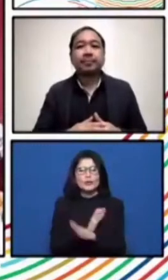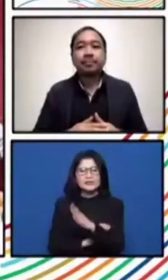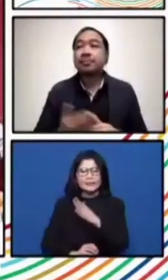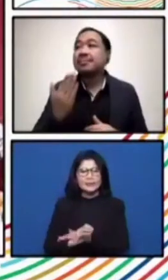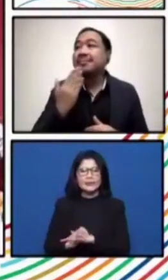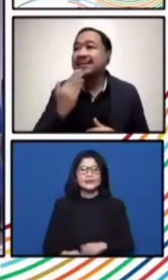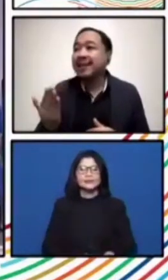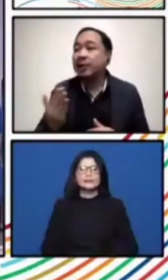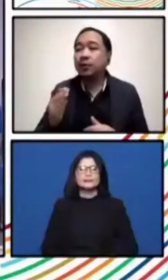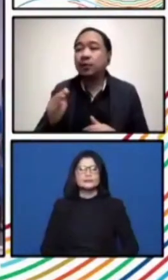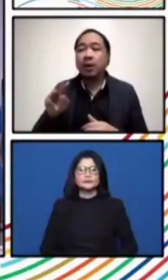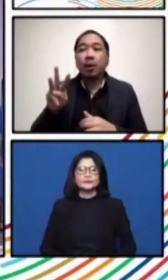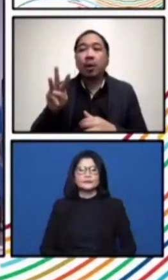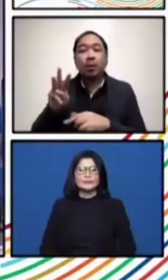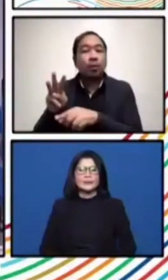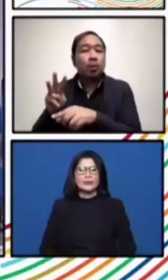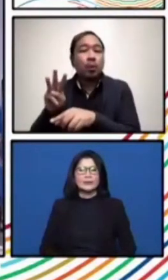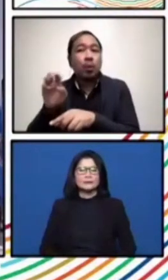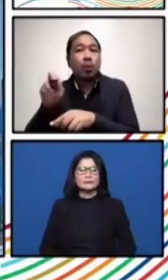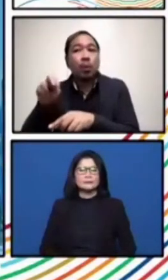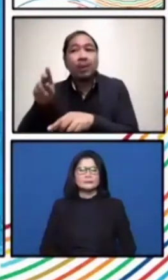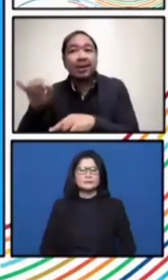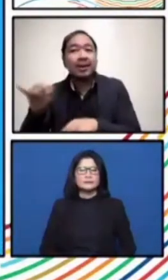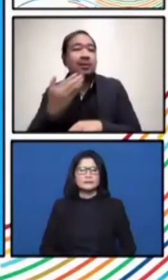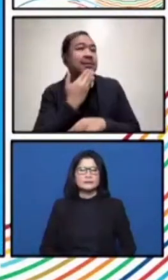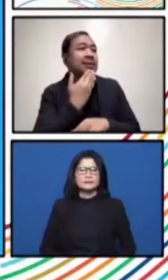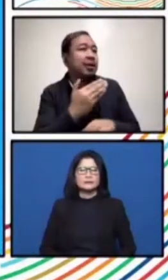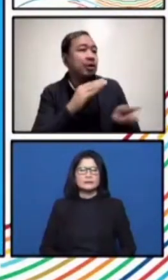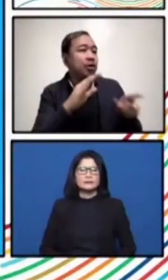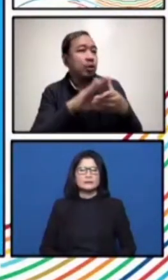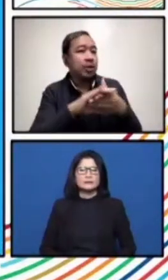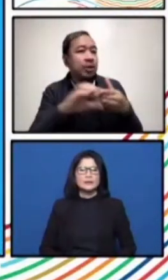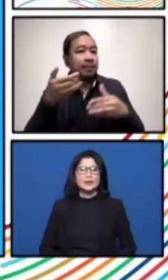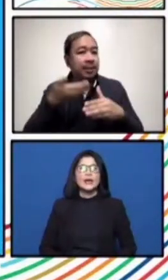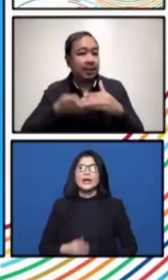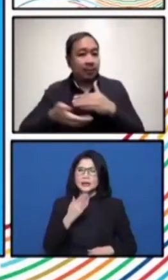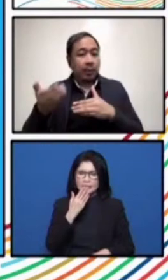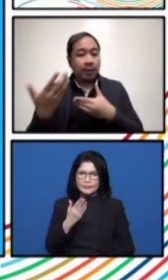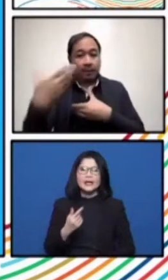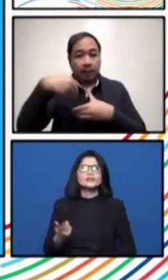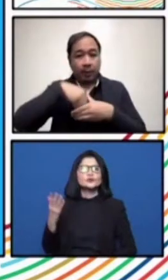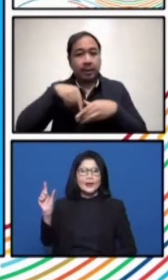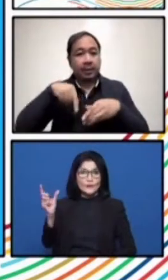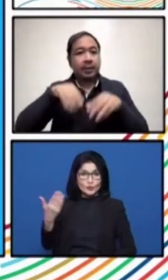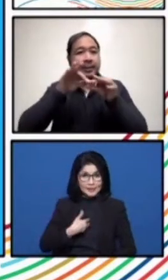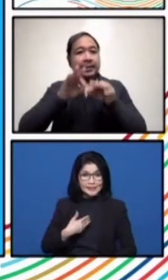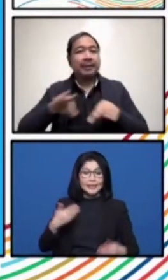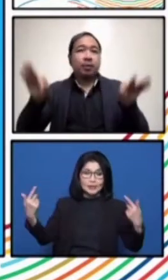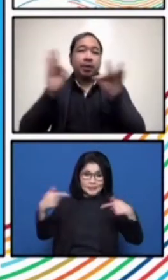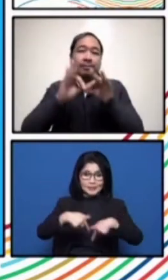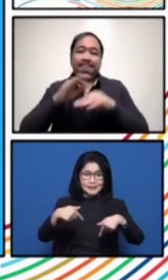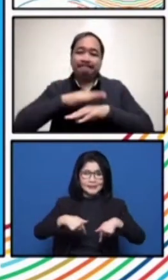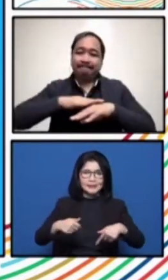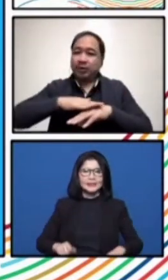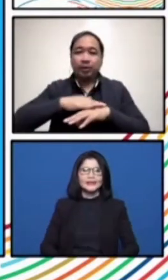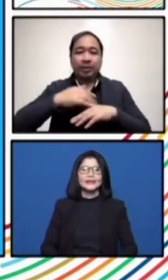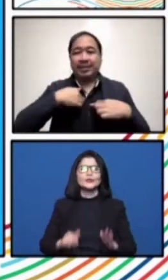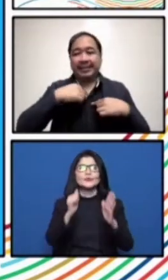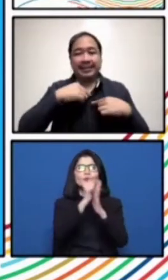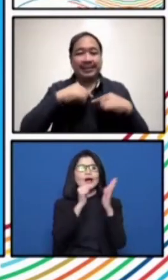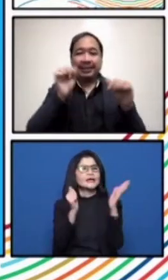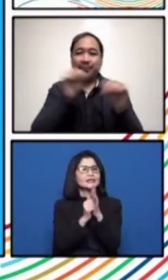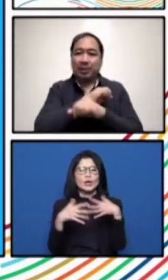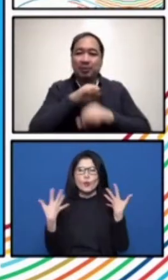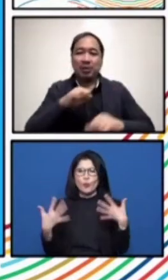for you and it's got to to invite me to participate to this very important event apology not to be able to be there um in person